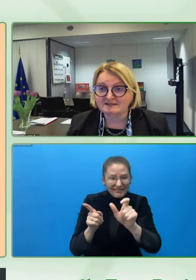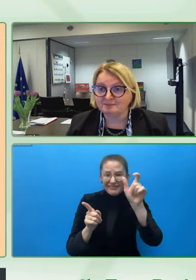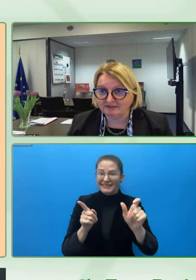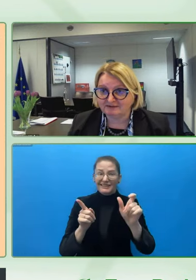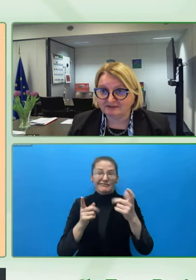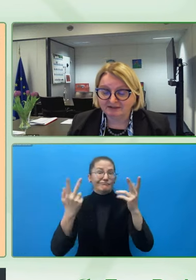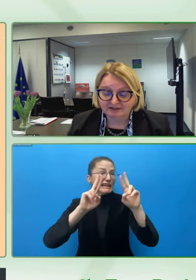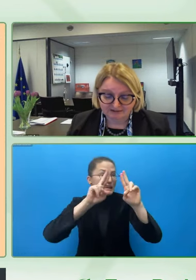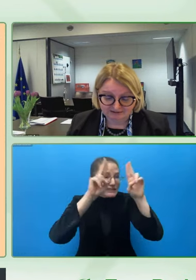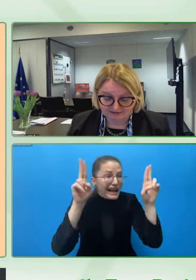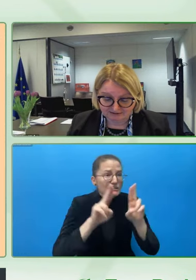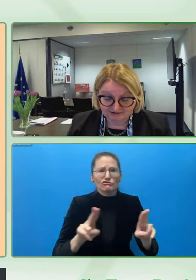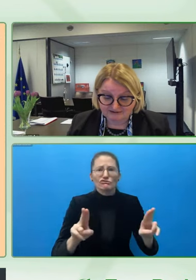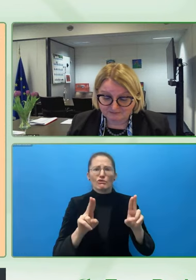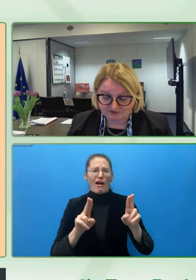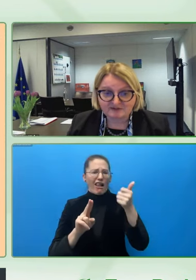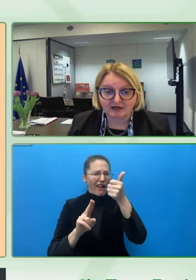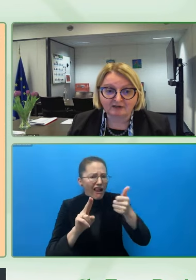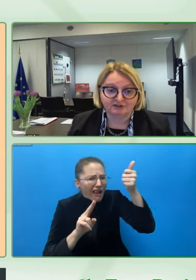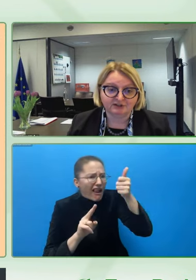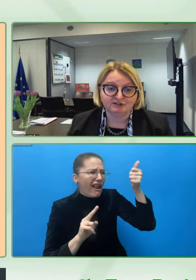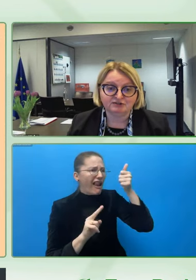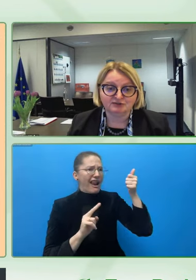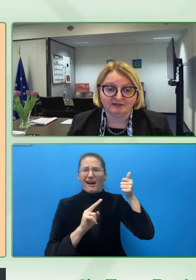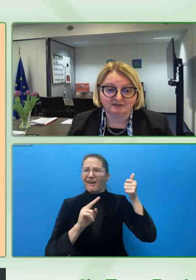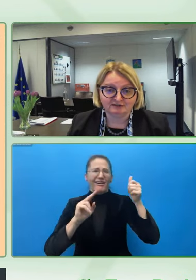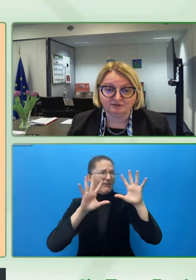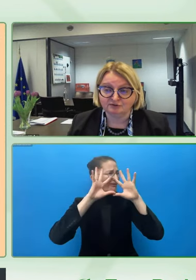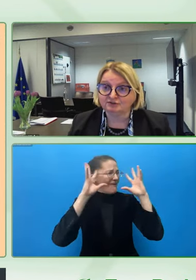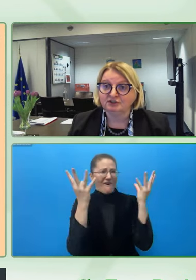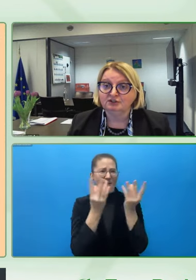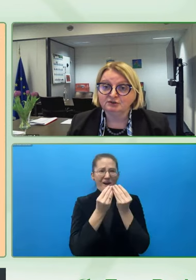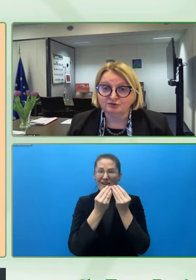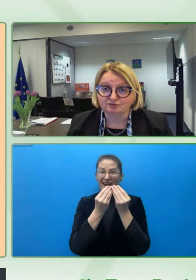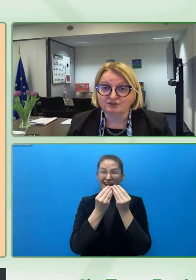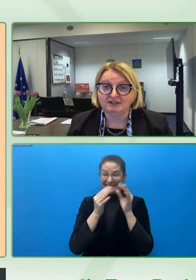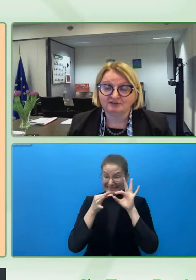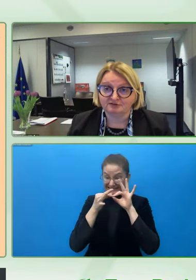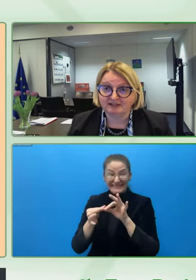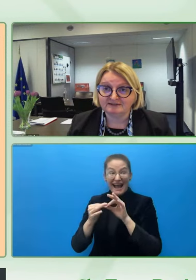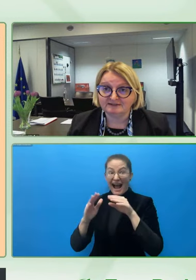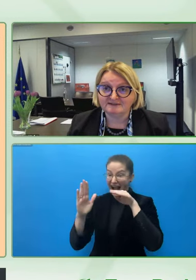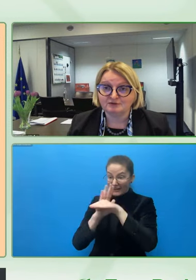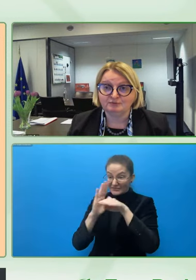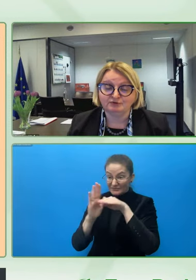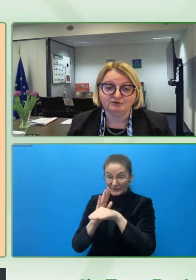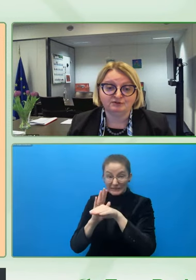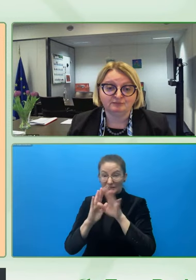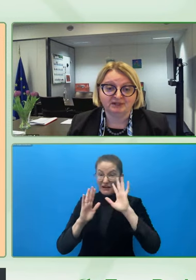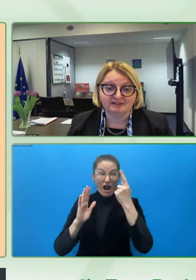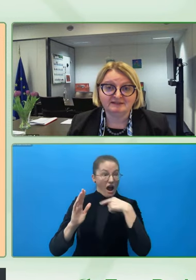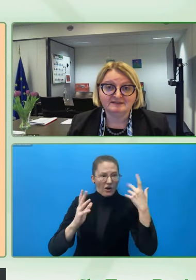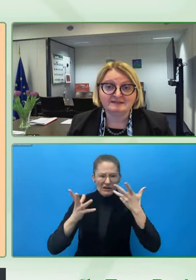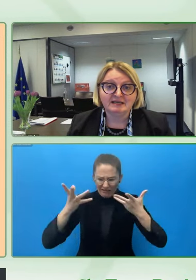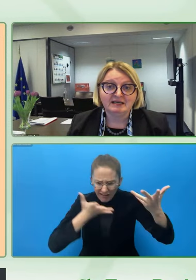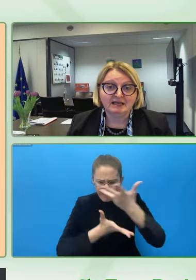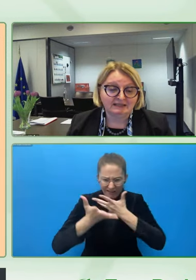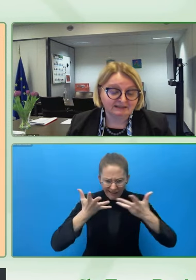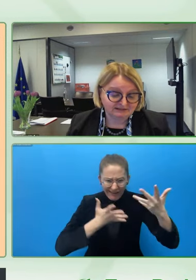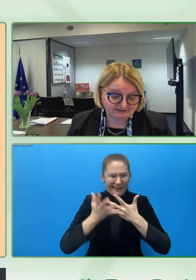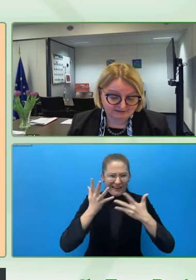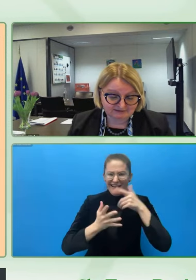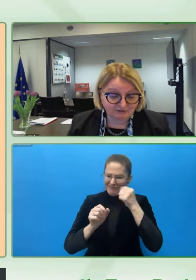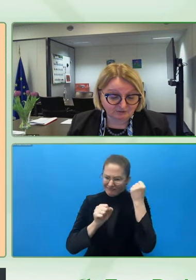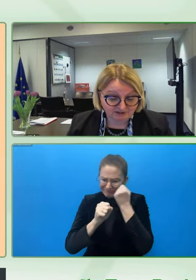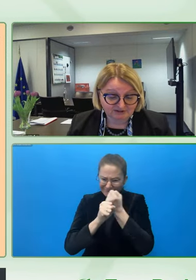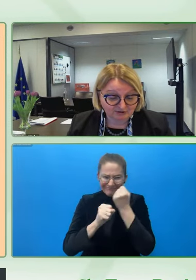the accessibility experts, are working together in order to really create this community of practice.